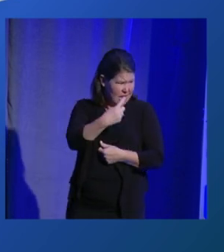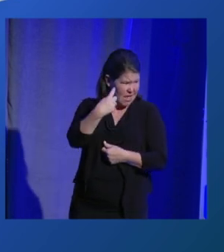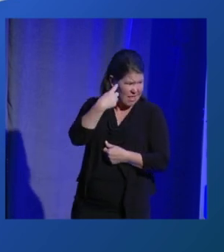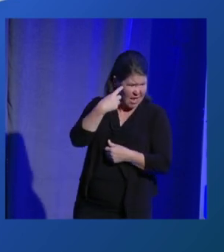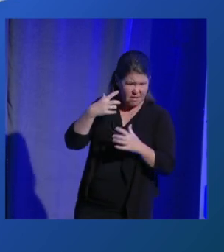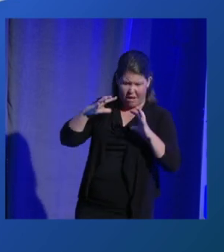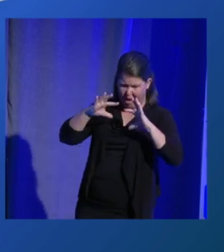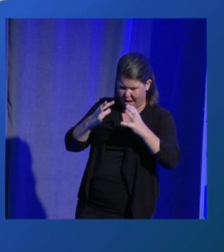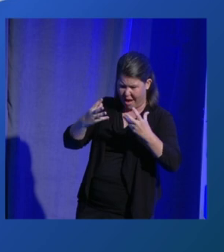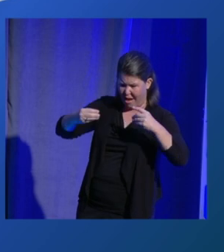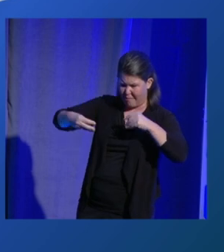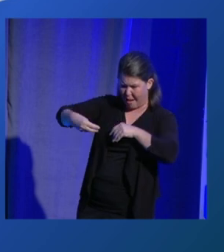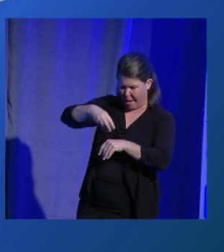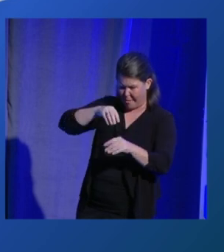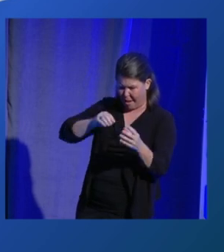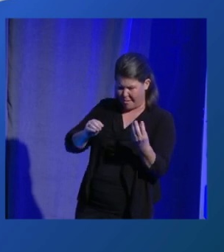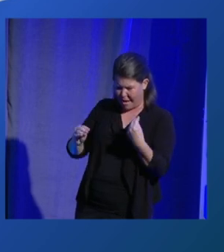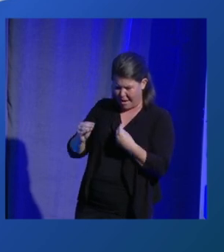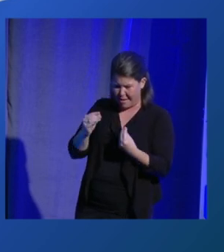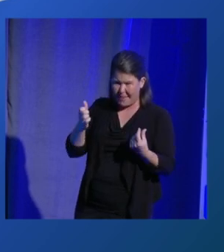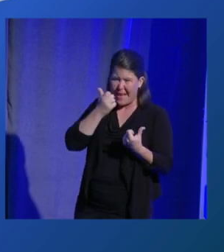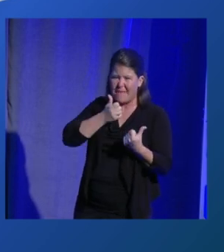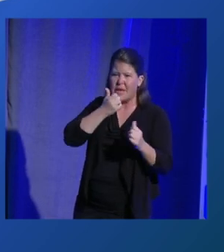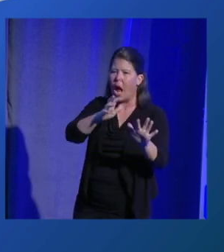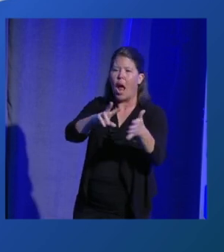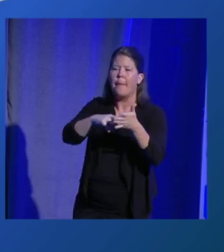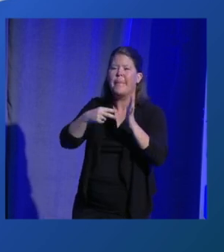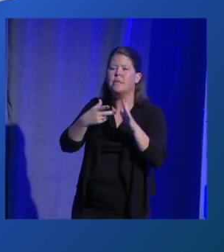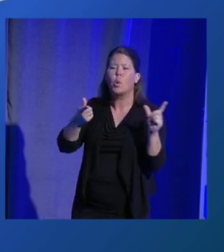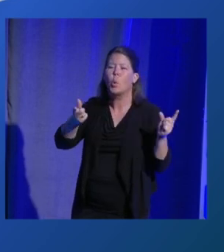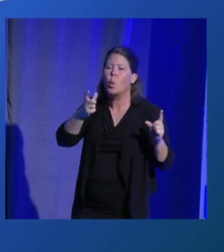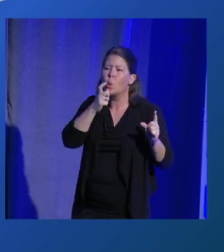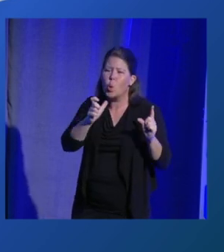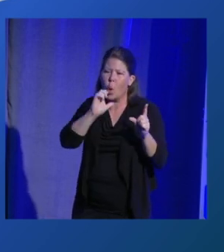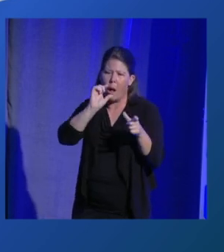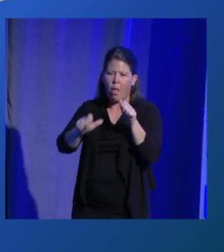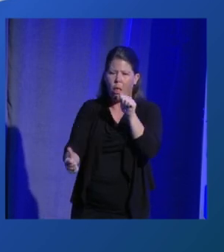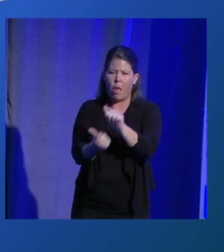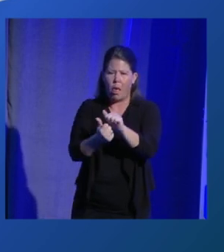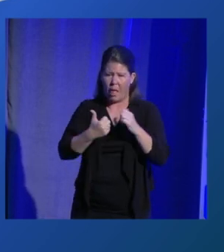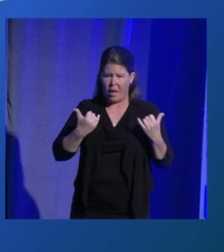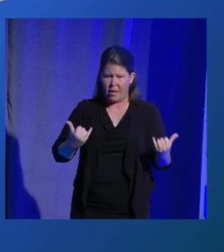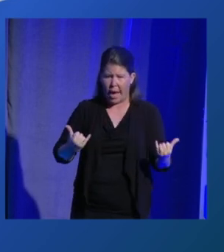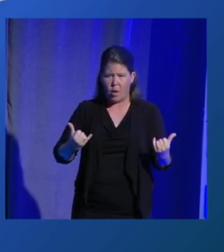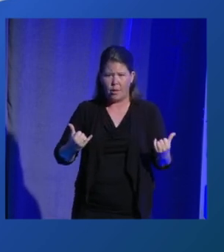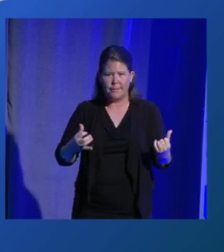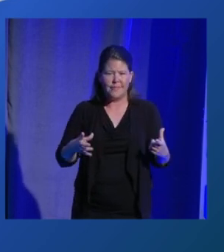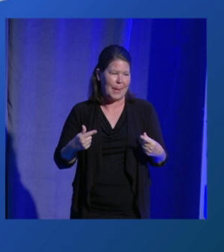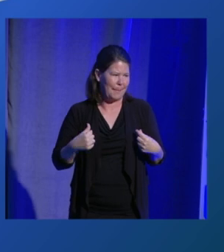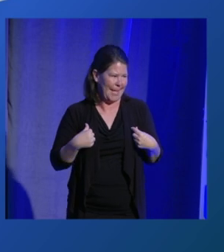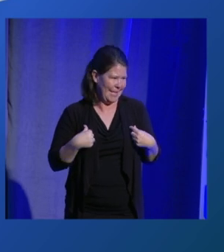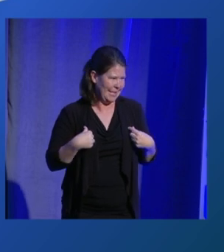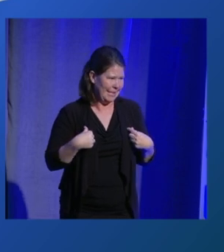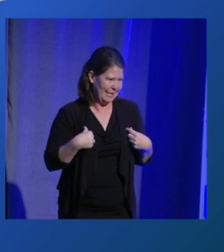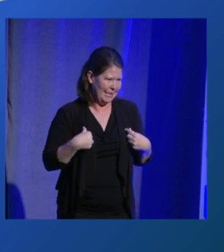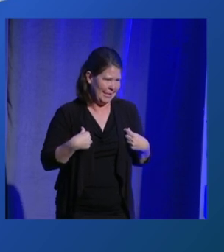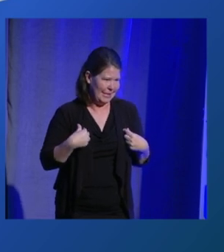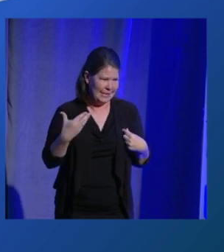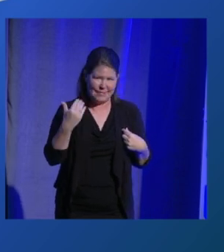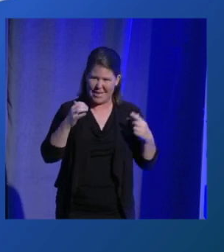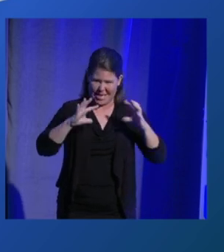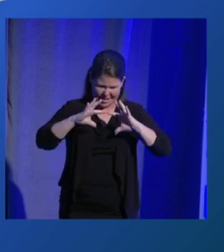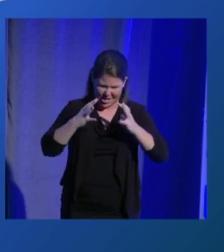every day and that wasn't so long ago right so the pace of innovation is just